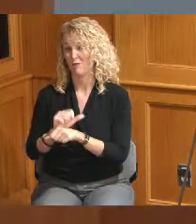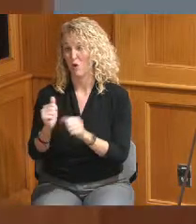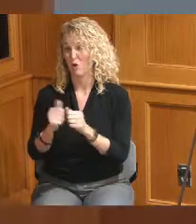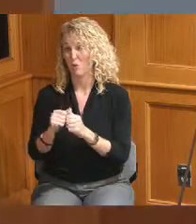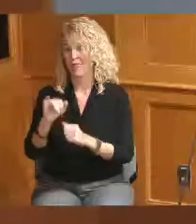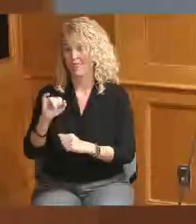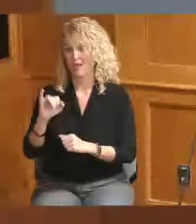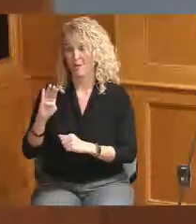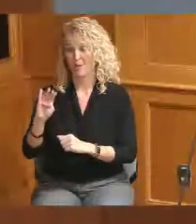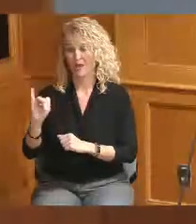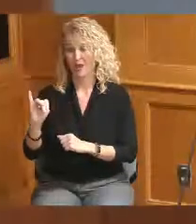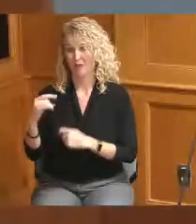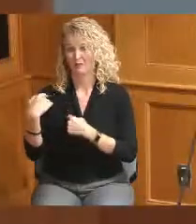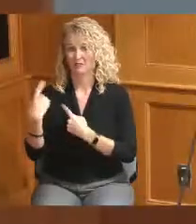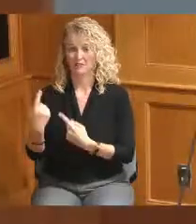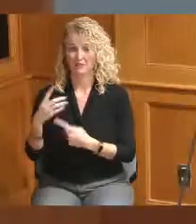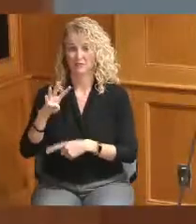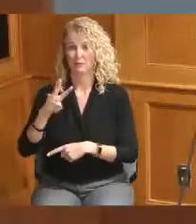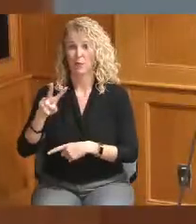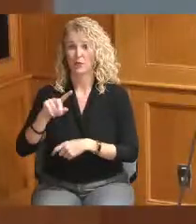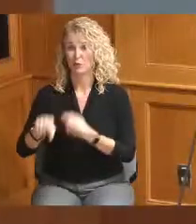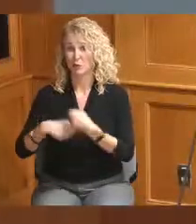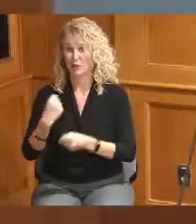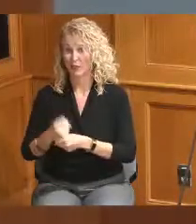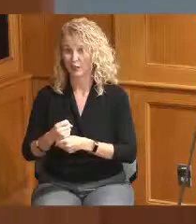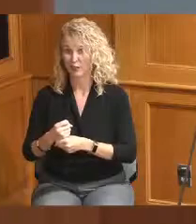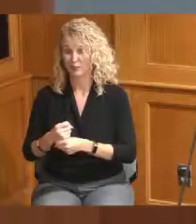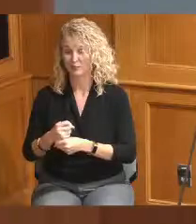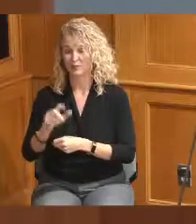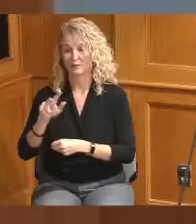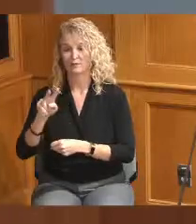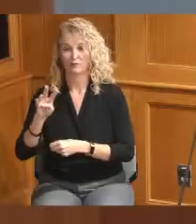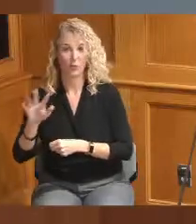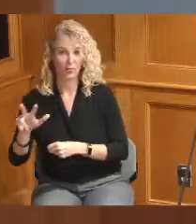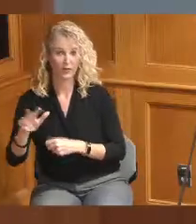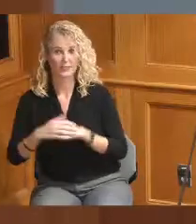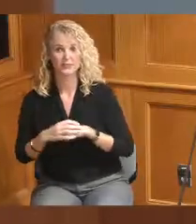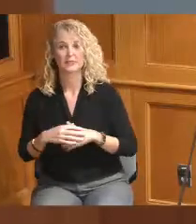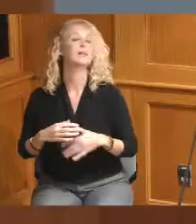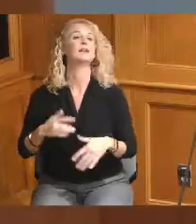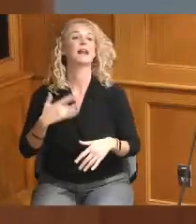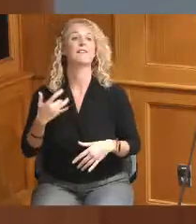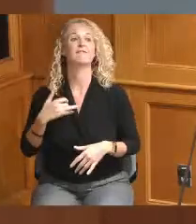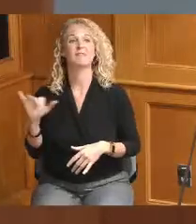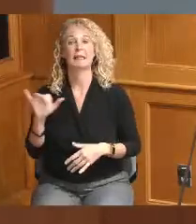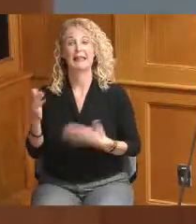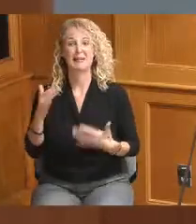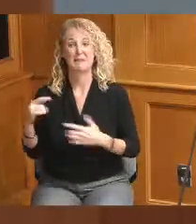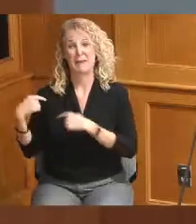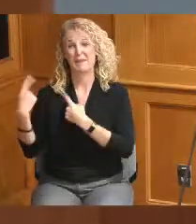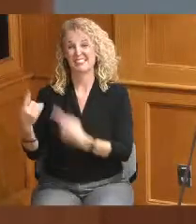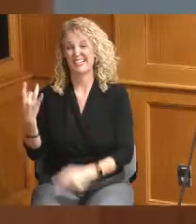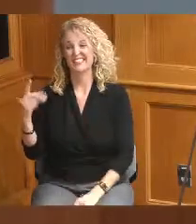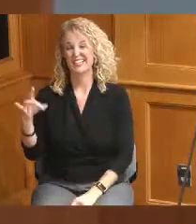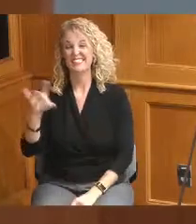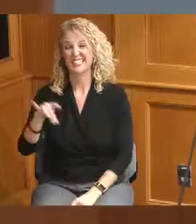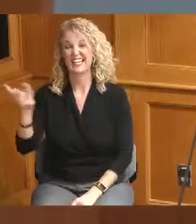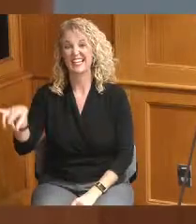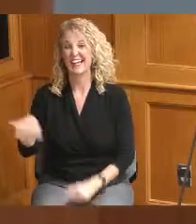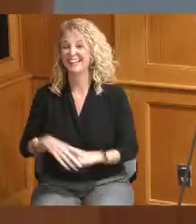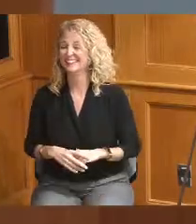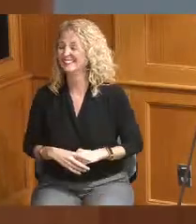Bureau since, well, I've been there 42 years, going on 43 now. Sometimes I feel like I've been there since 1888